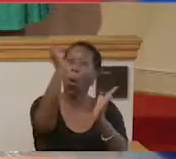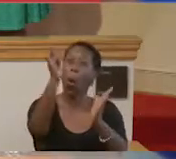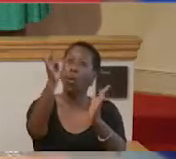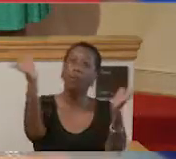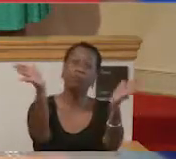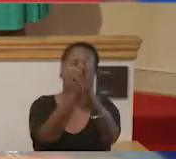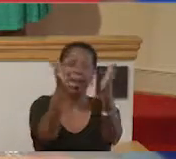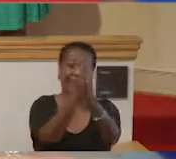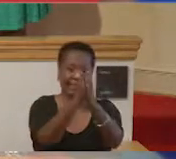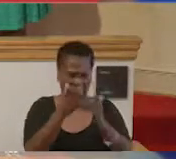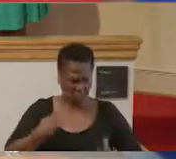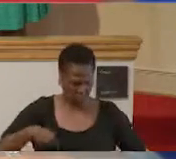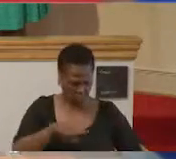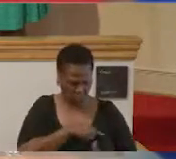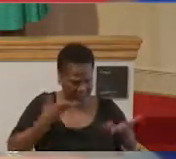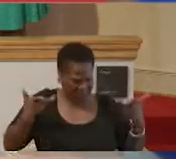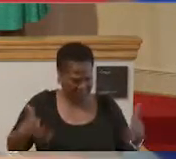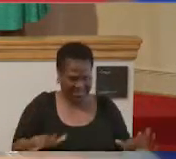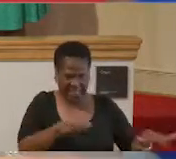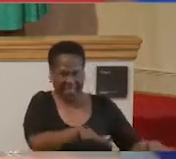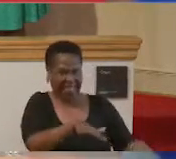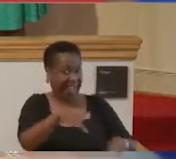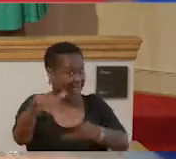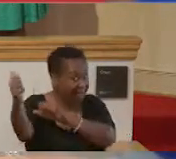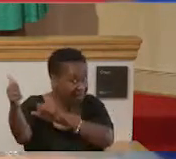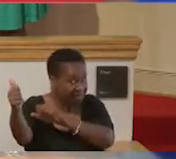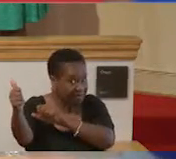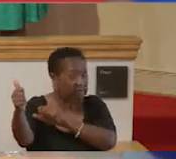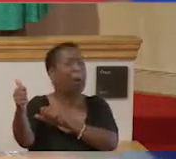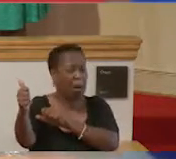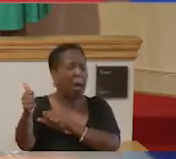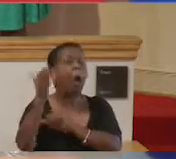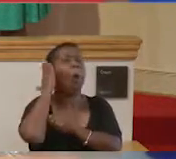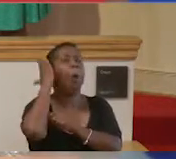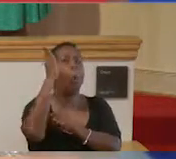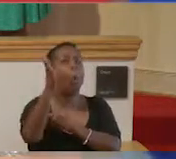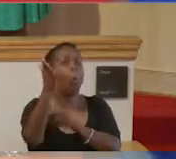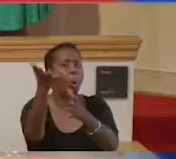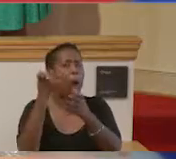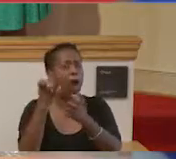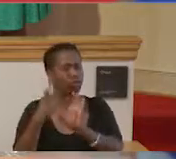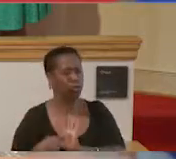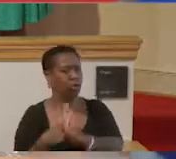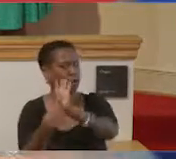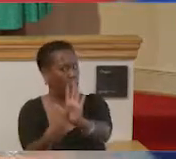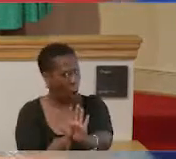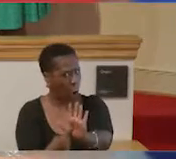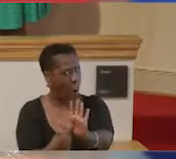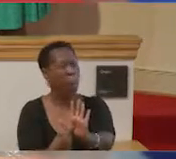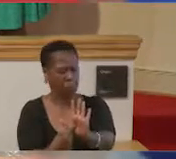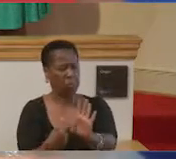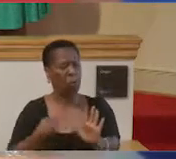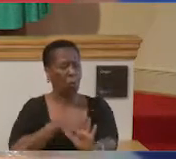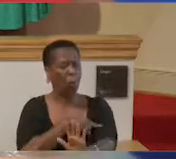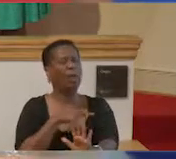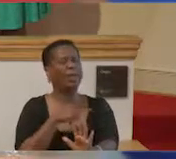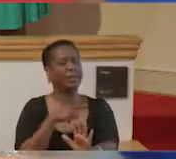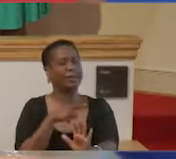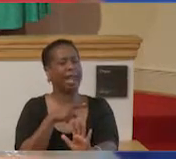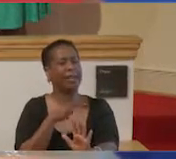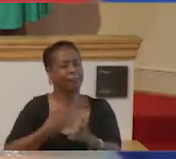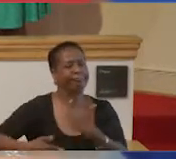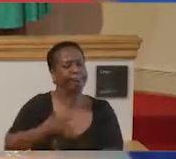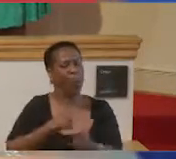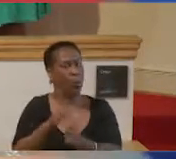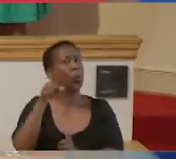place, Father God, let it be evident that we have spent time with you. Lord, in this crazy world, we ask that